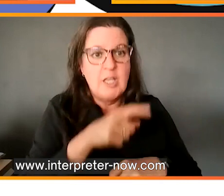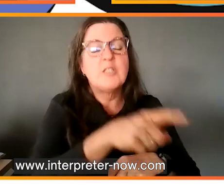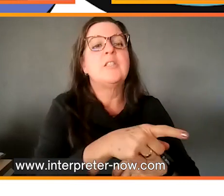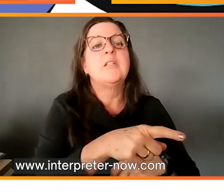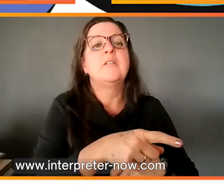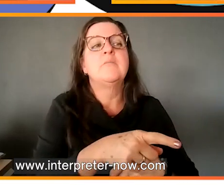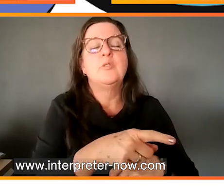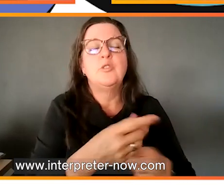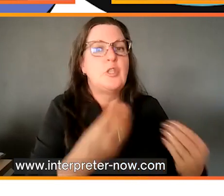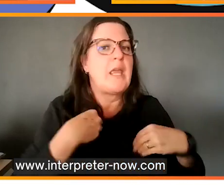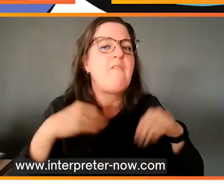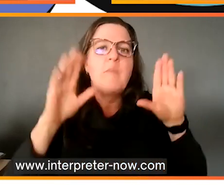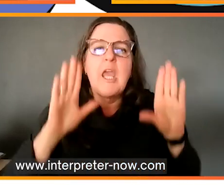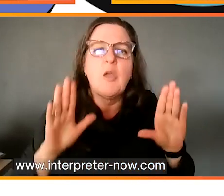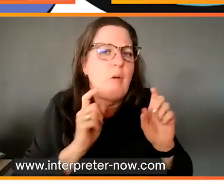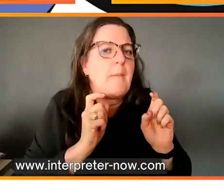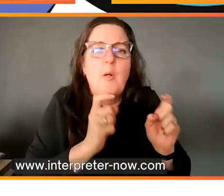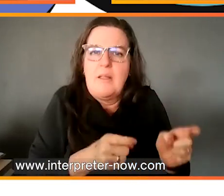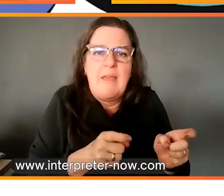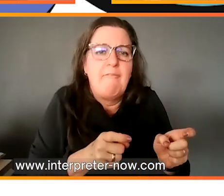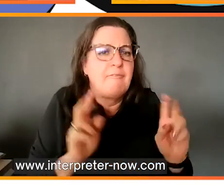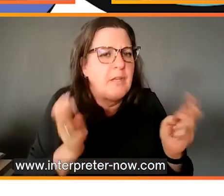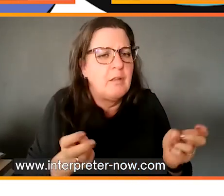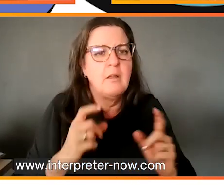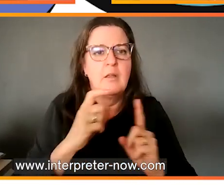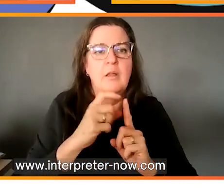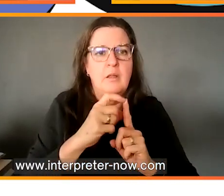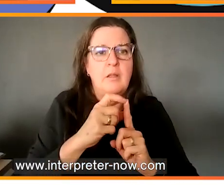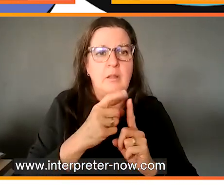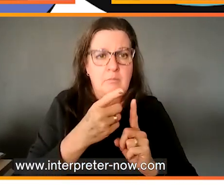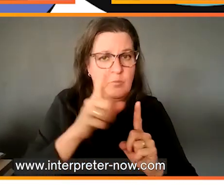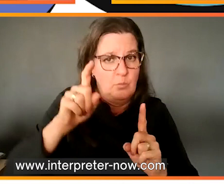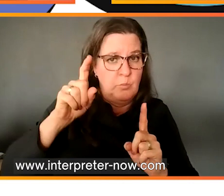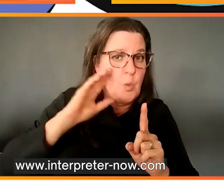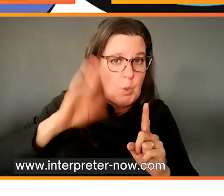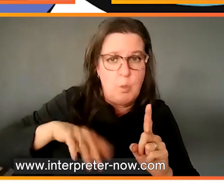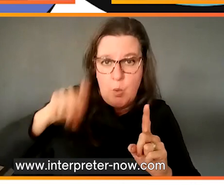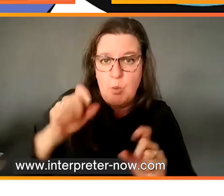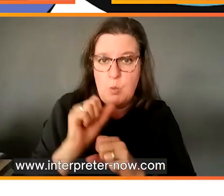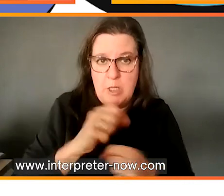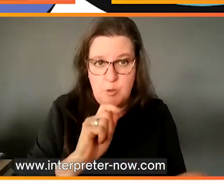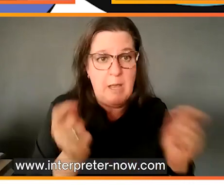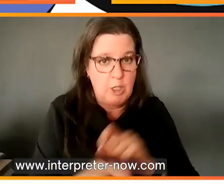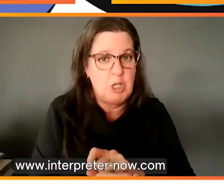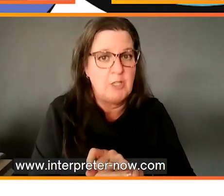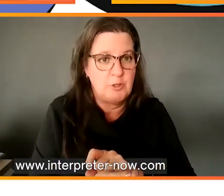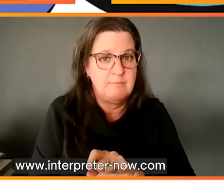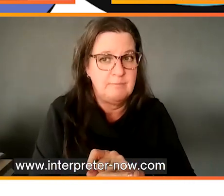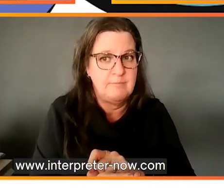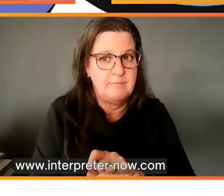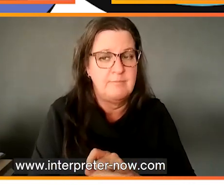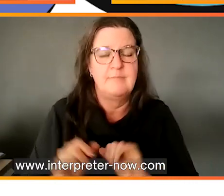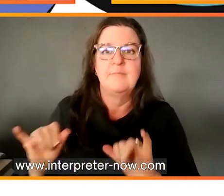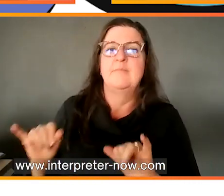and that's when things changed. And she gave me this incredible gift, which were the words, you need to